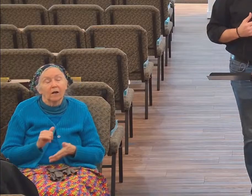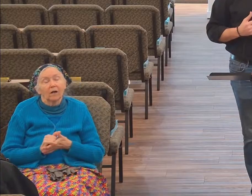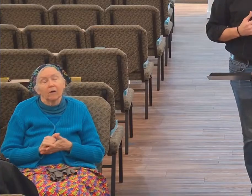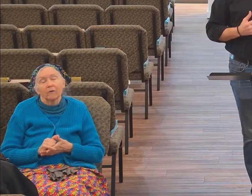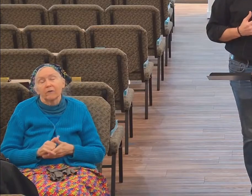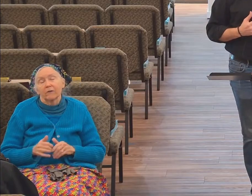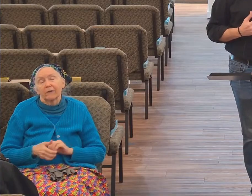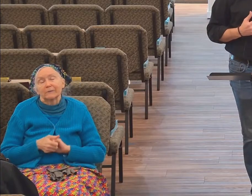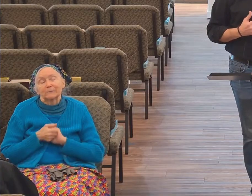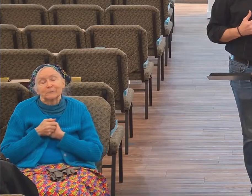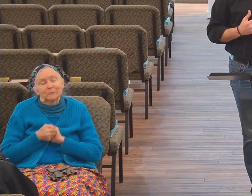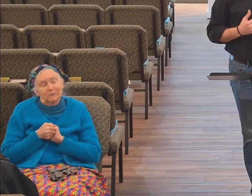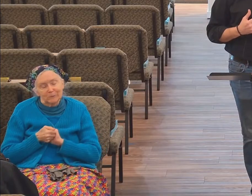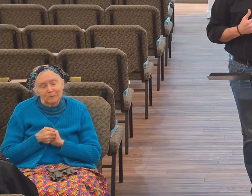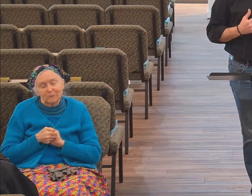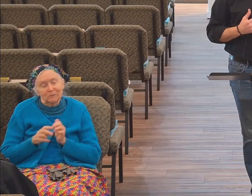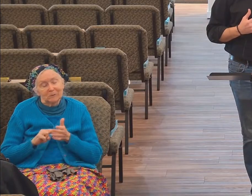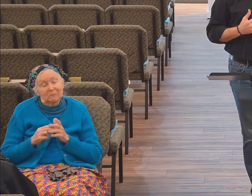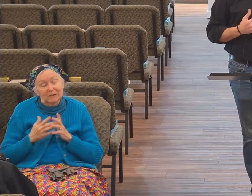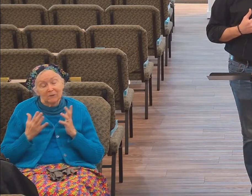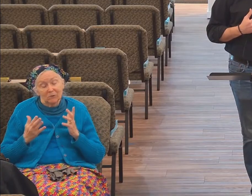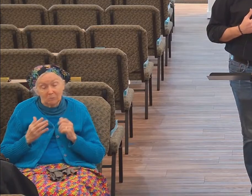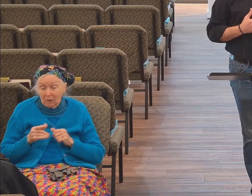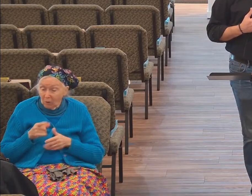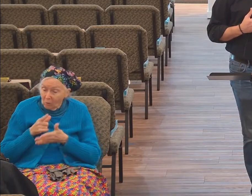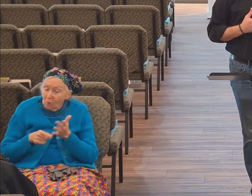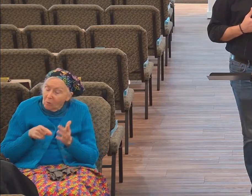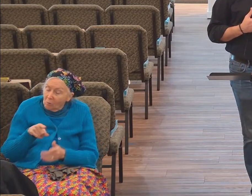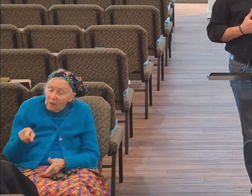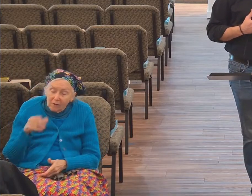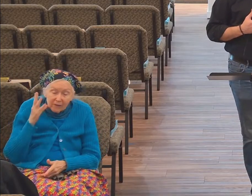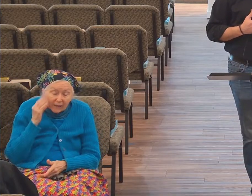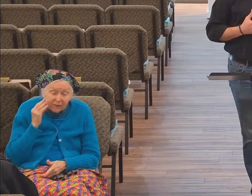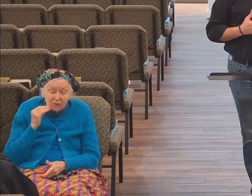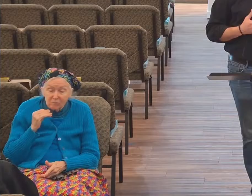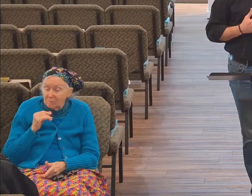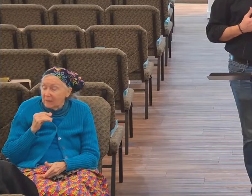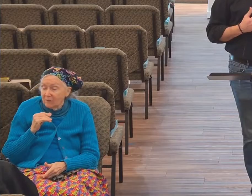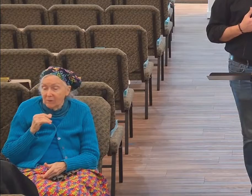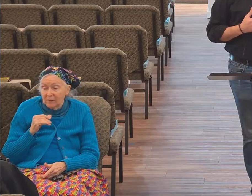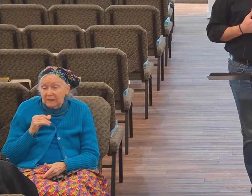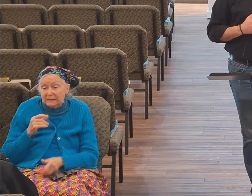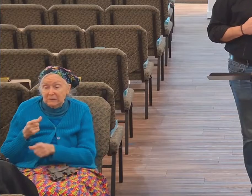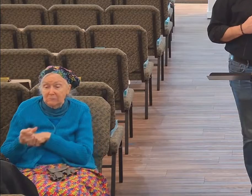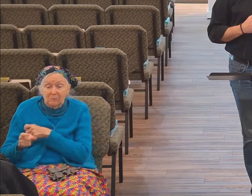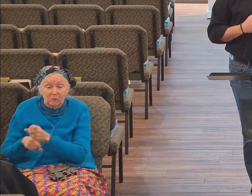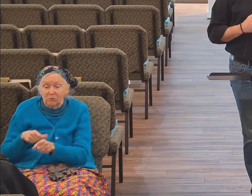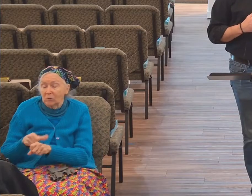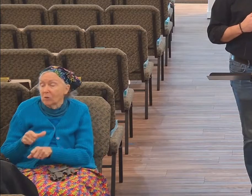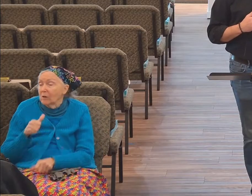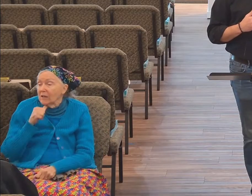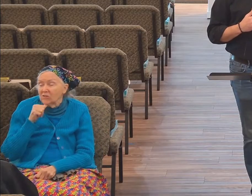okay? So what they're experiencing is not shameful or in isolation,